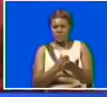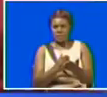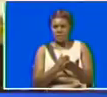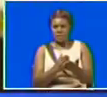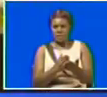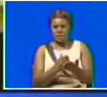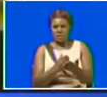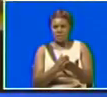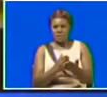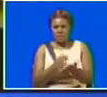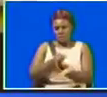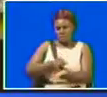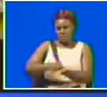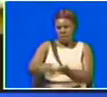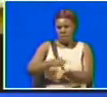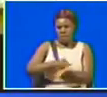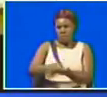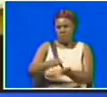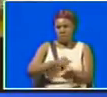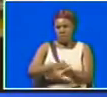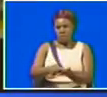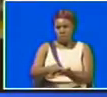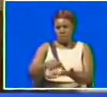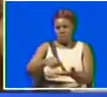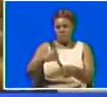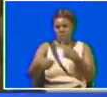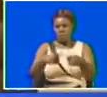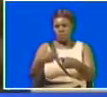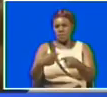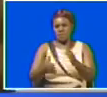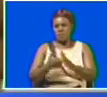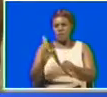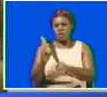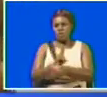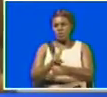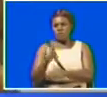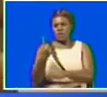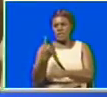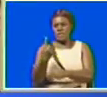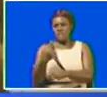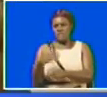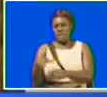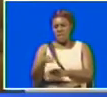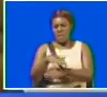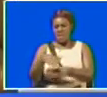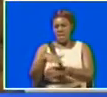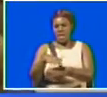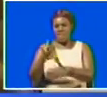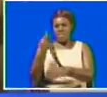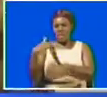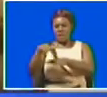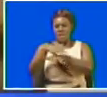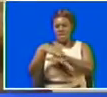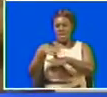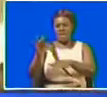material is. The printing is a very intricate process. It will apply the first layer upon the second layer, upon the third